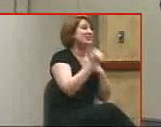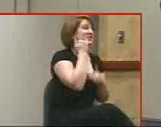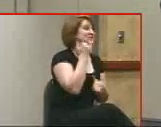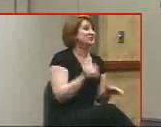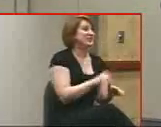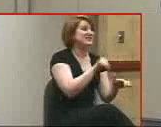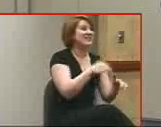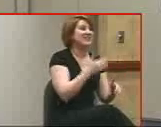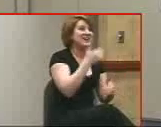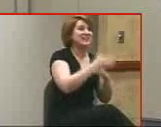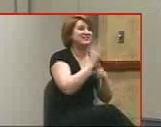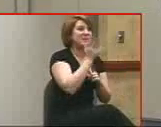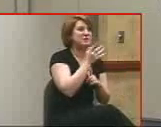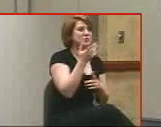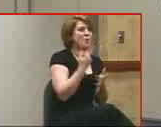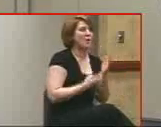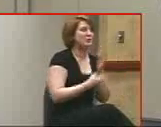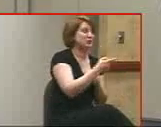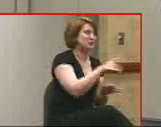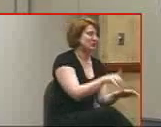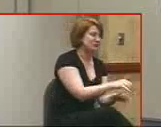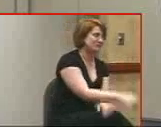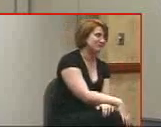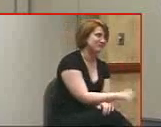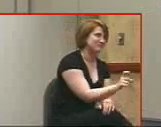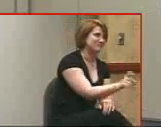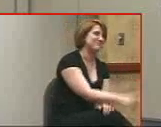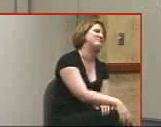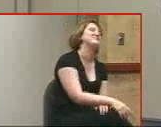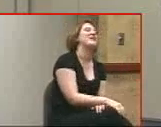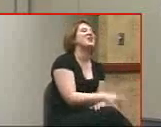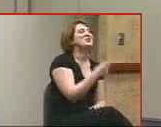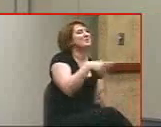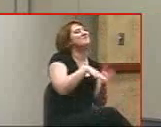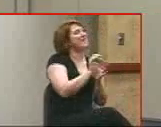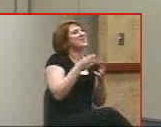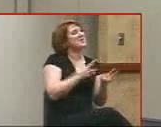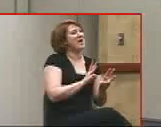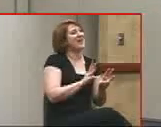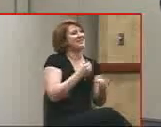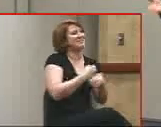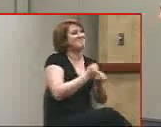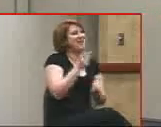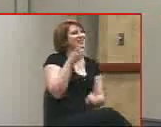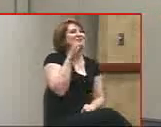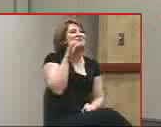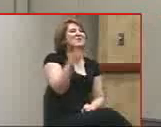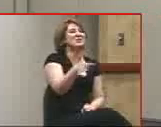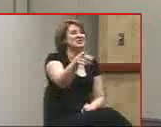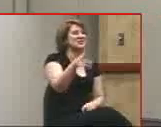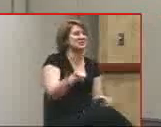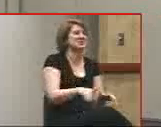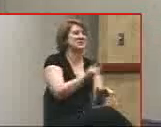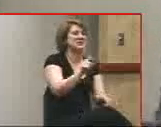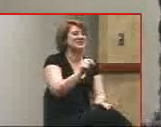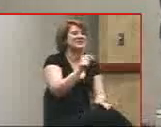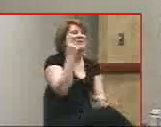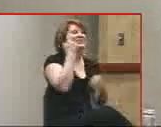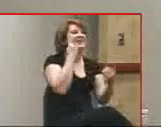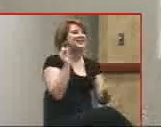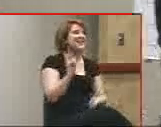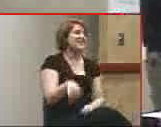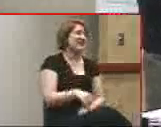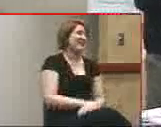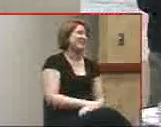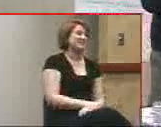that in the next 5 minutes, what would you do? You'd find a way to make her do it. Okay? That's what we got to be thinking of. You have